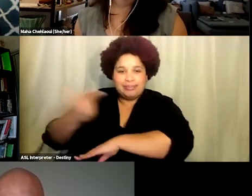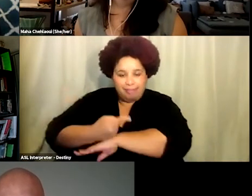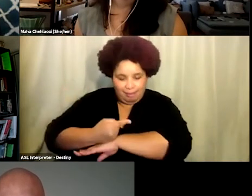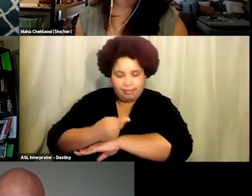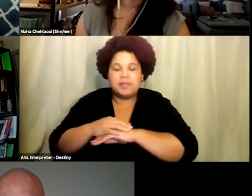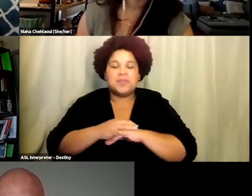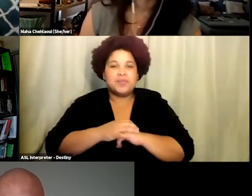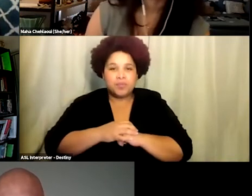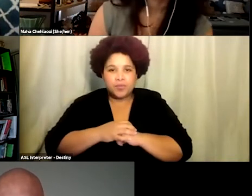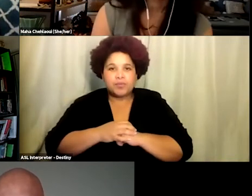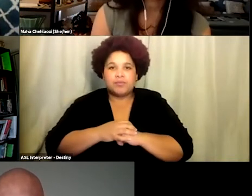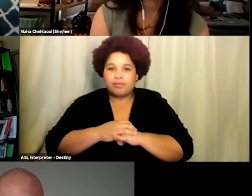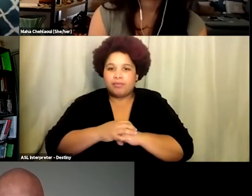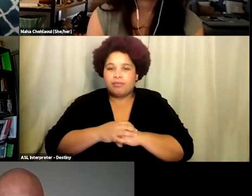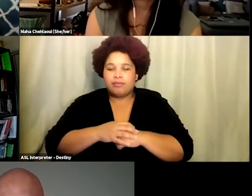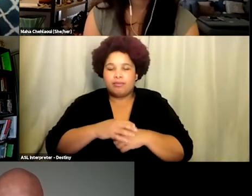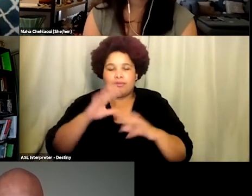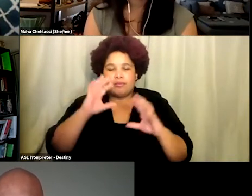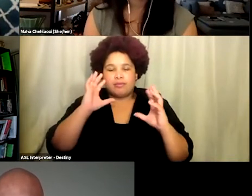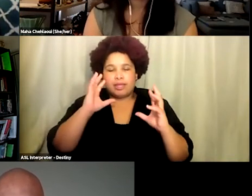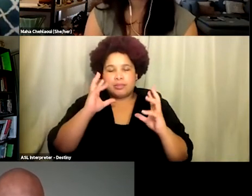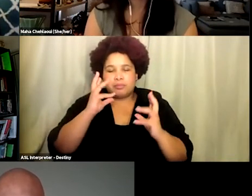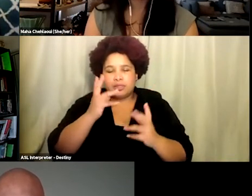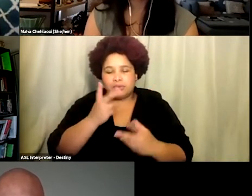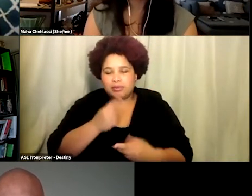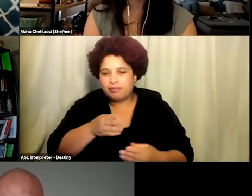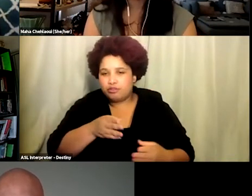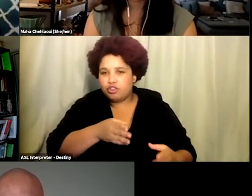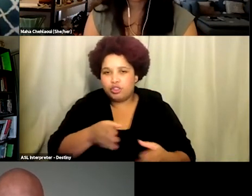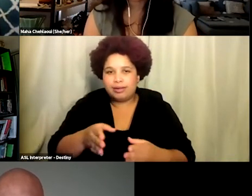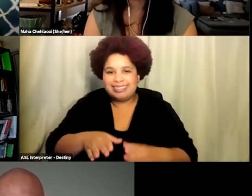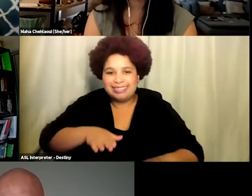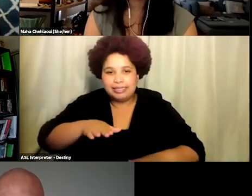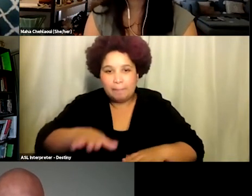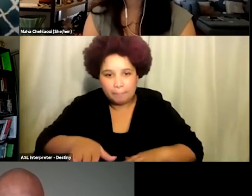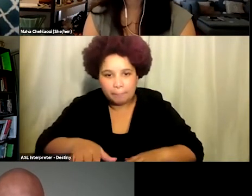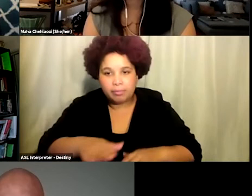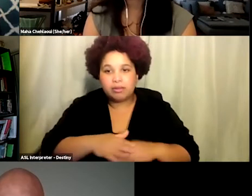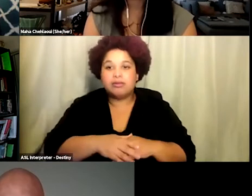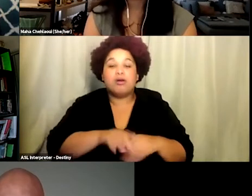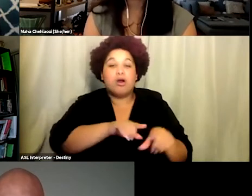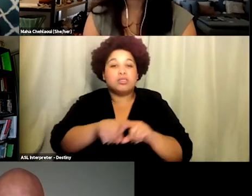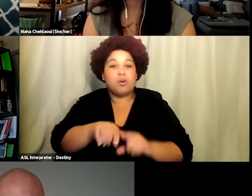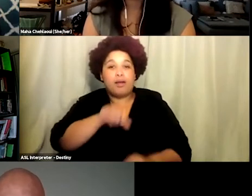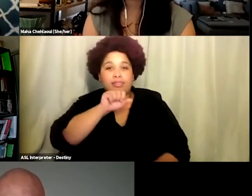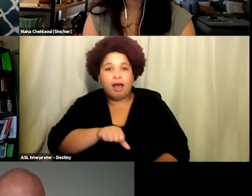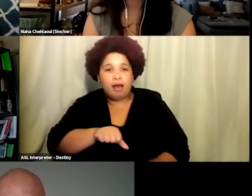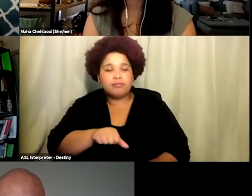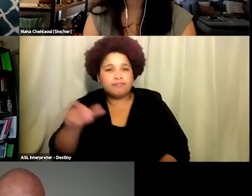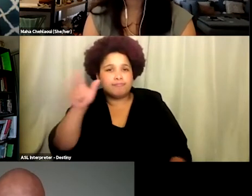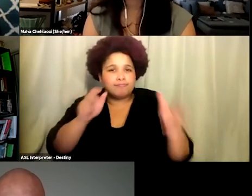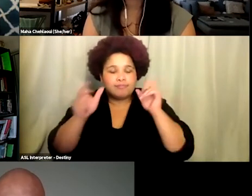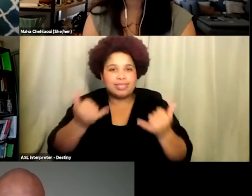And it's such a beautiful journey because it's a step. Now, I loved also hearing that I feel like